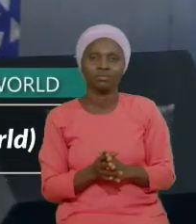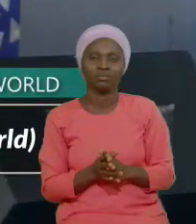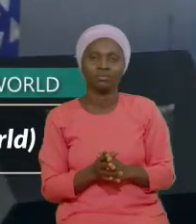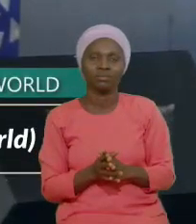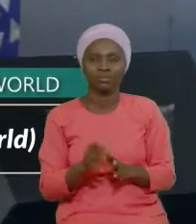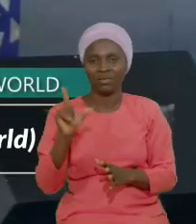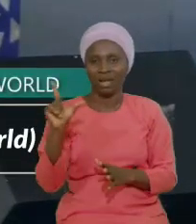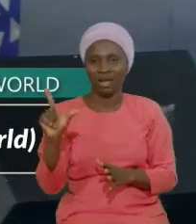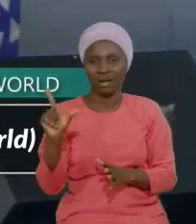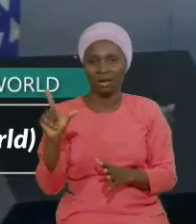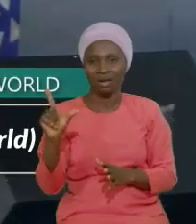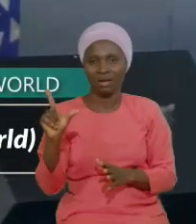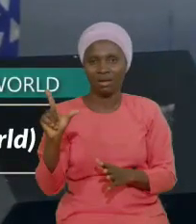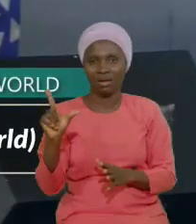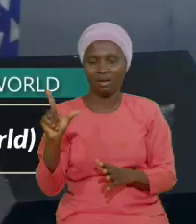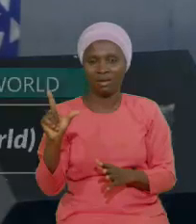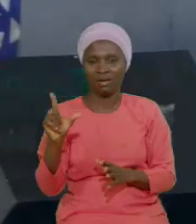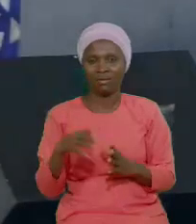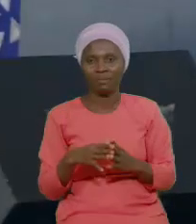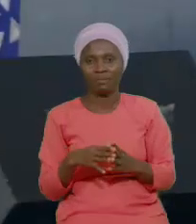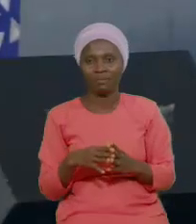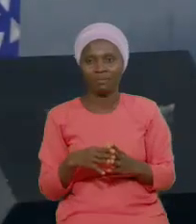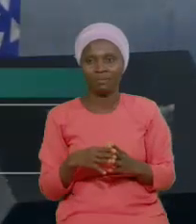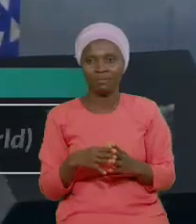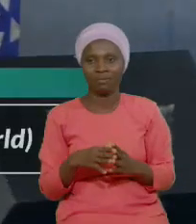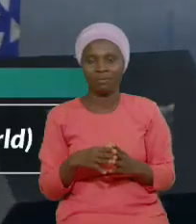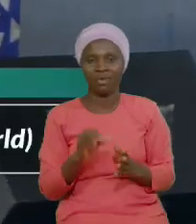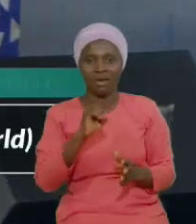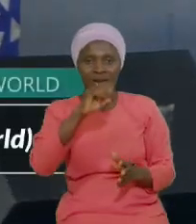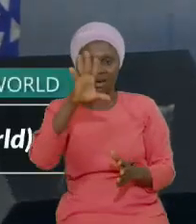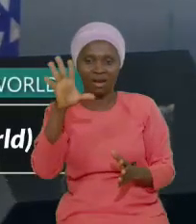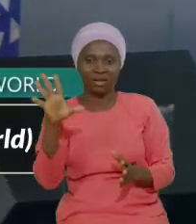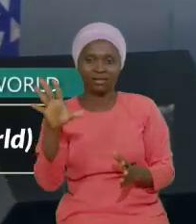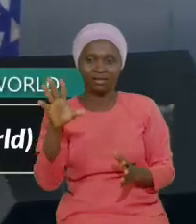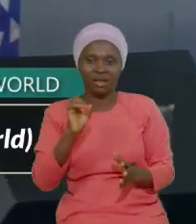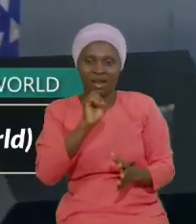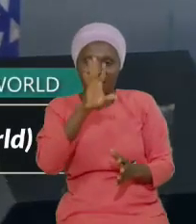El lighting with fire for God.